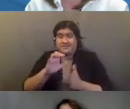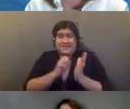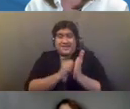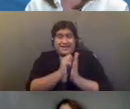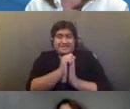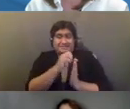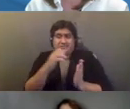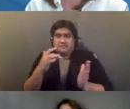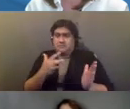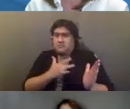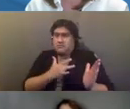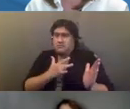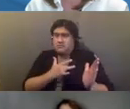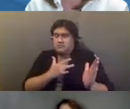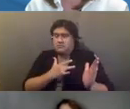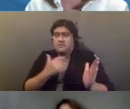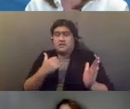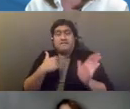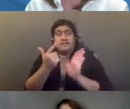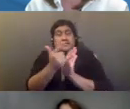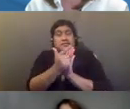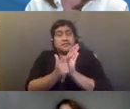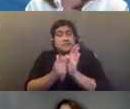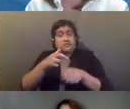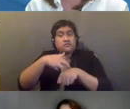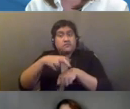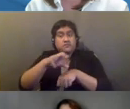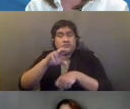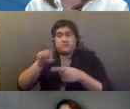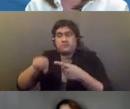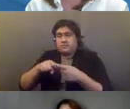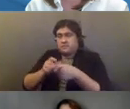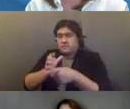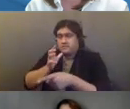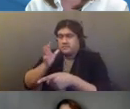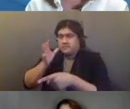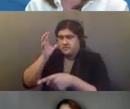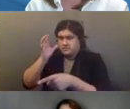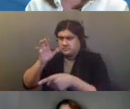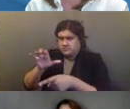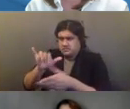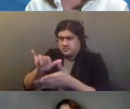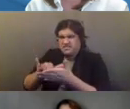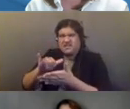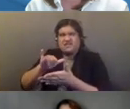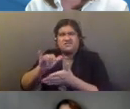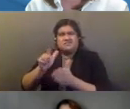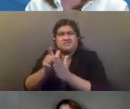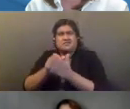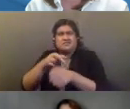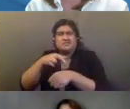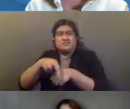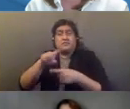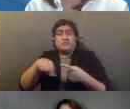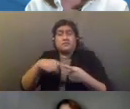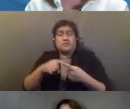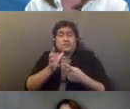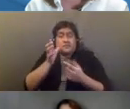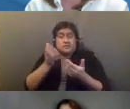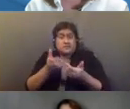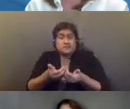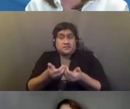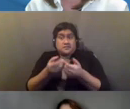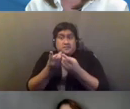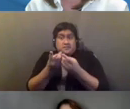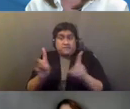And there's a legal referral when parents do. It was a legal referral when the parents divorced. One of the parents is